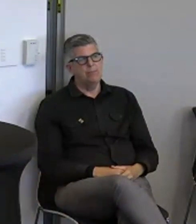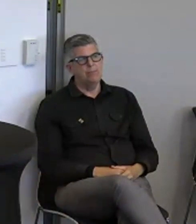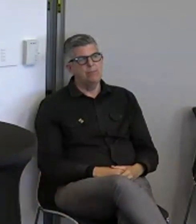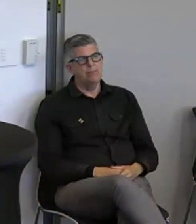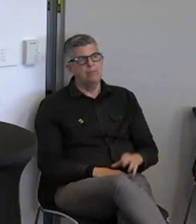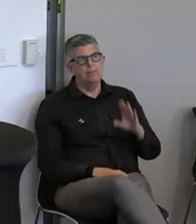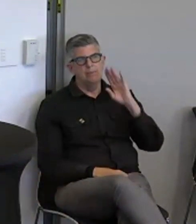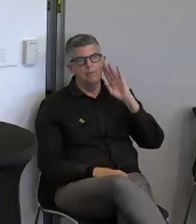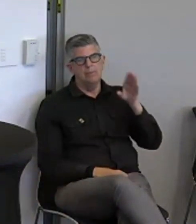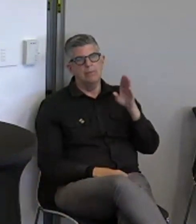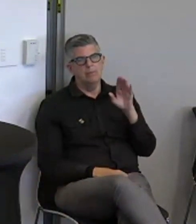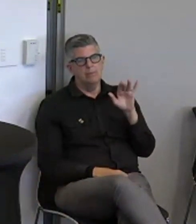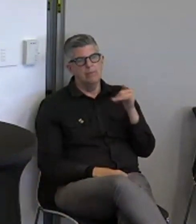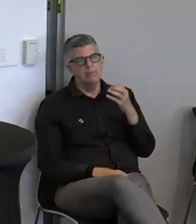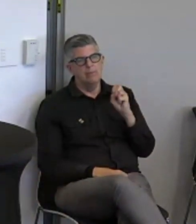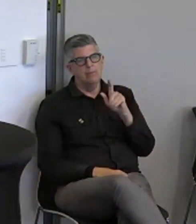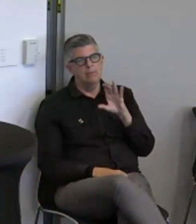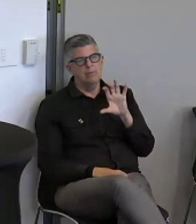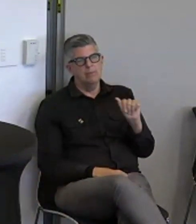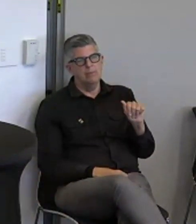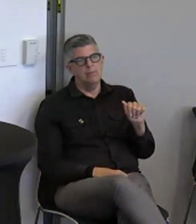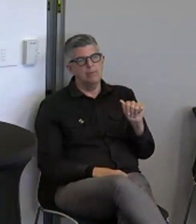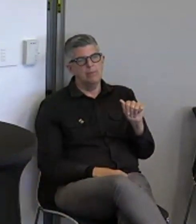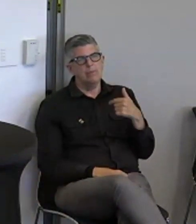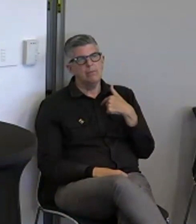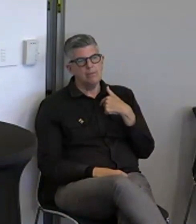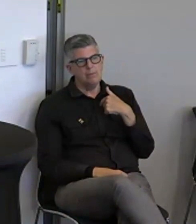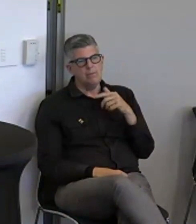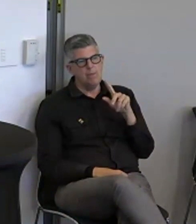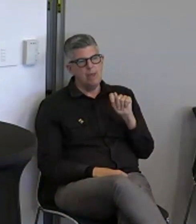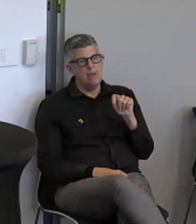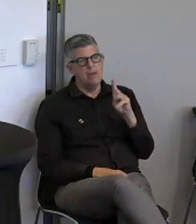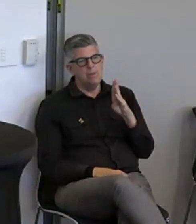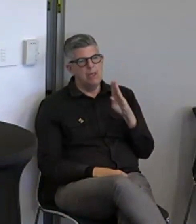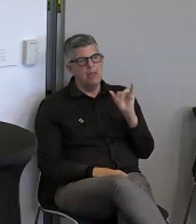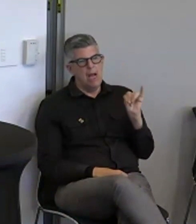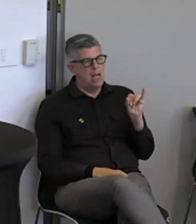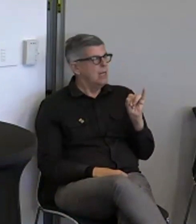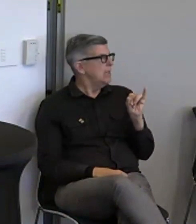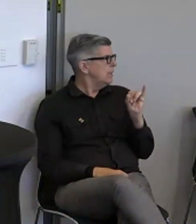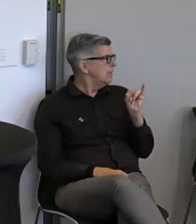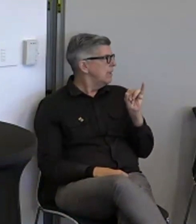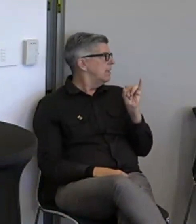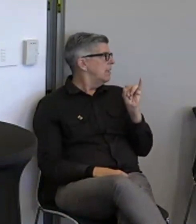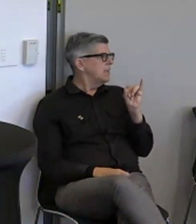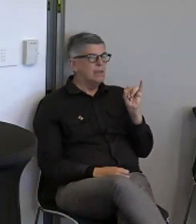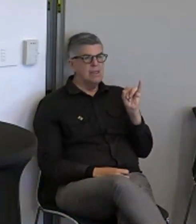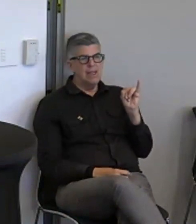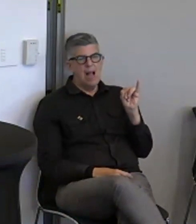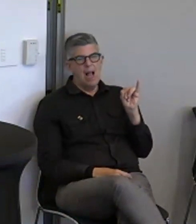Hi, Jessica McDowell. As a TVI, I have